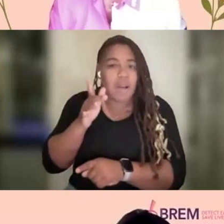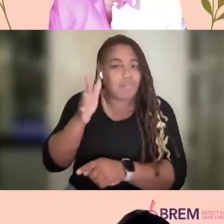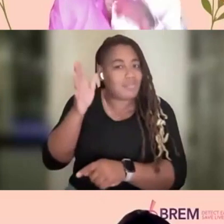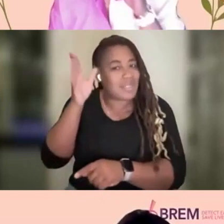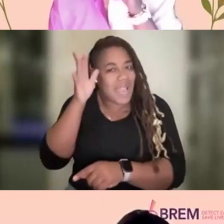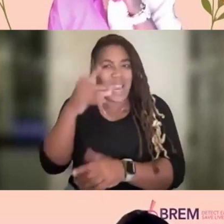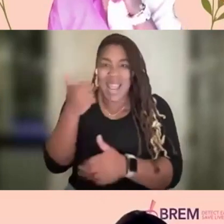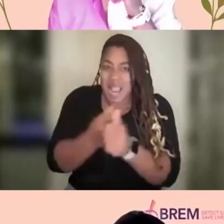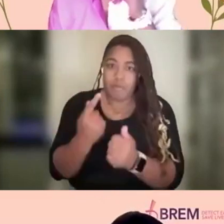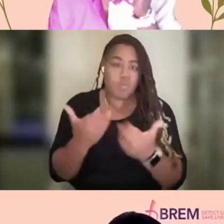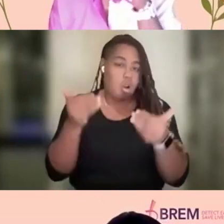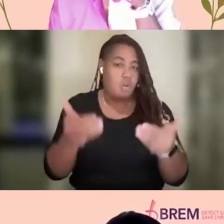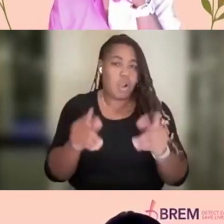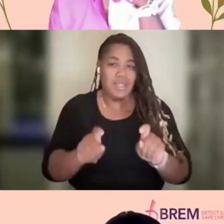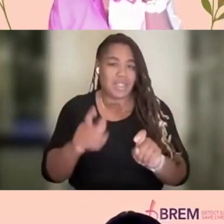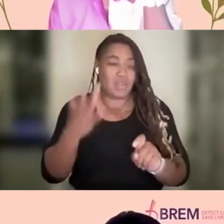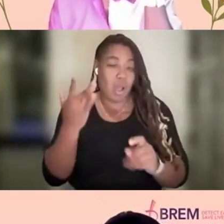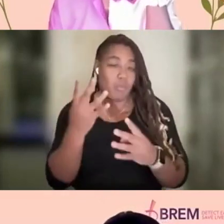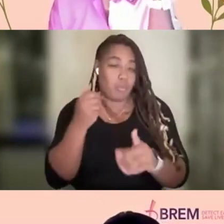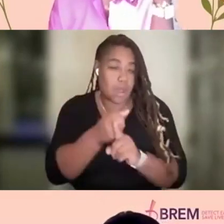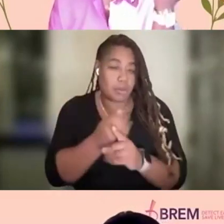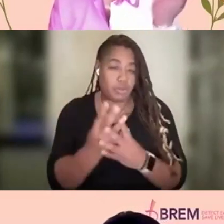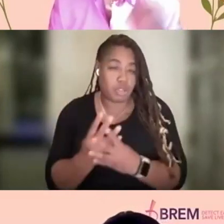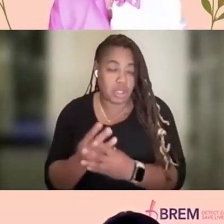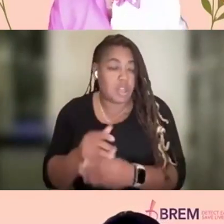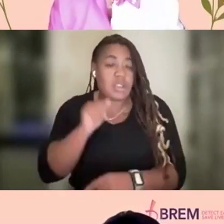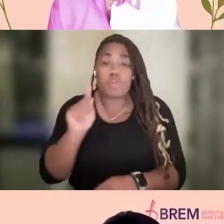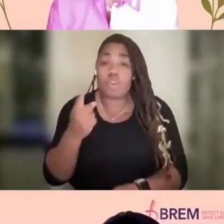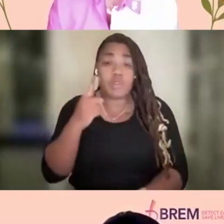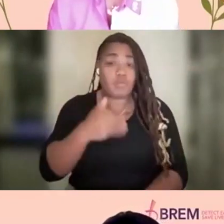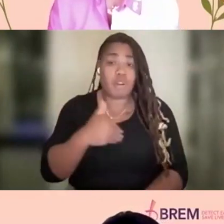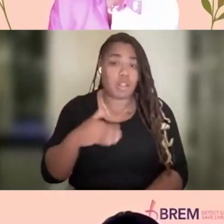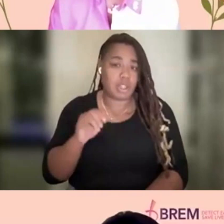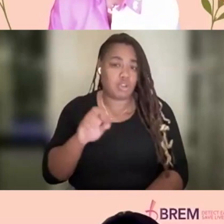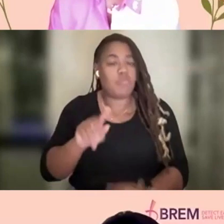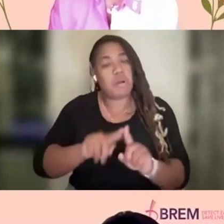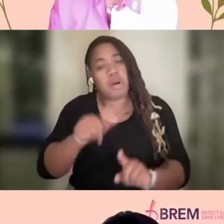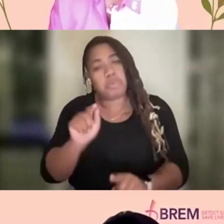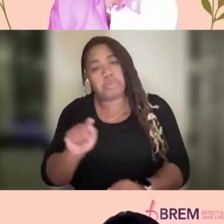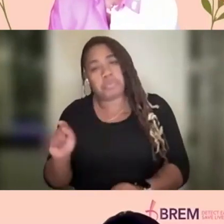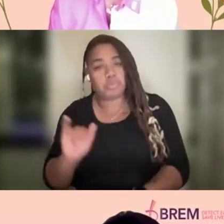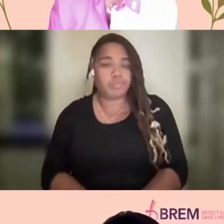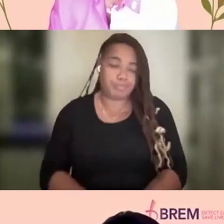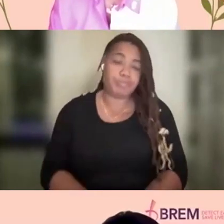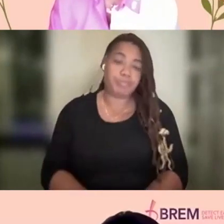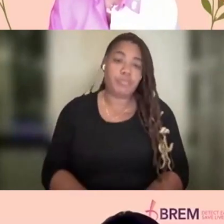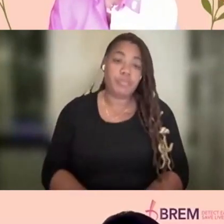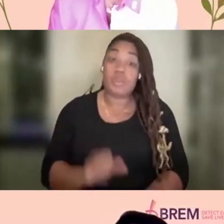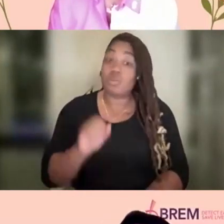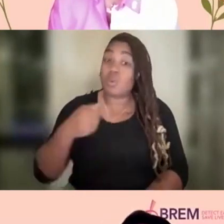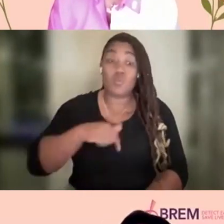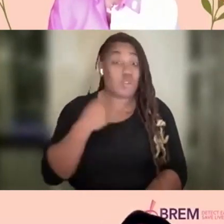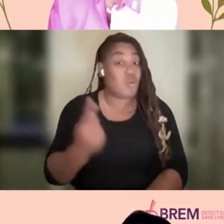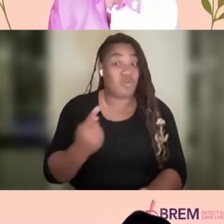that will affect their screening, not just for breast cancer, but like I said, other cancers as well. So we always recommend